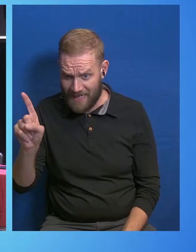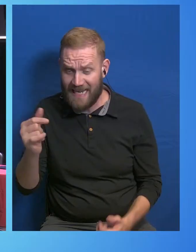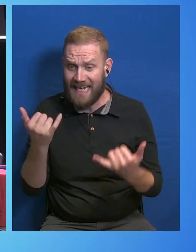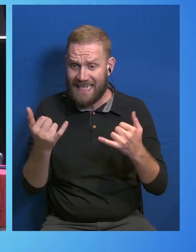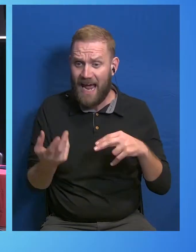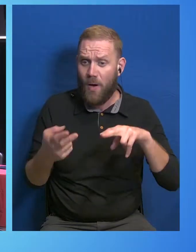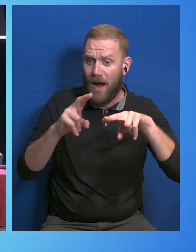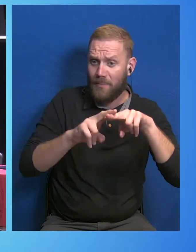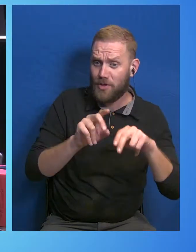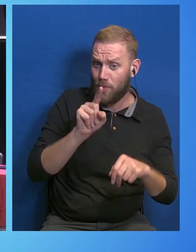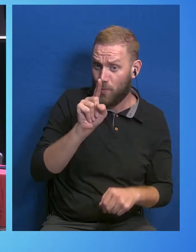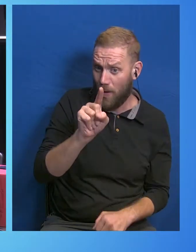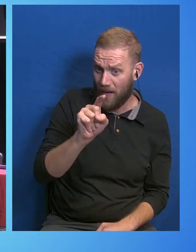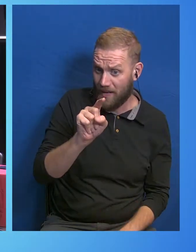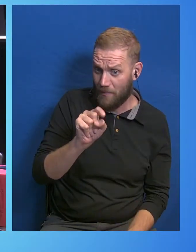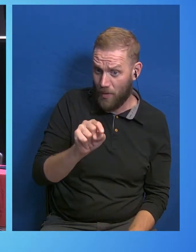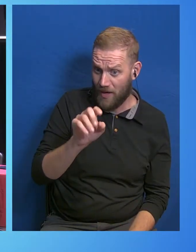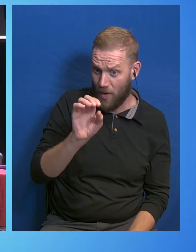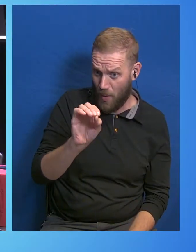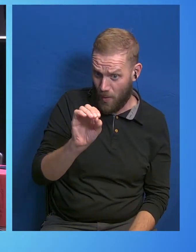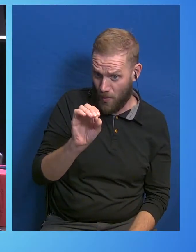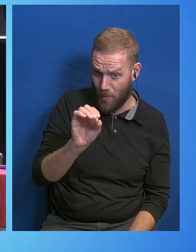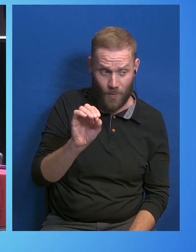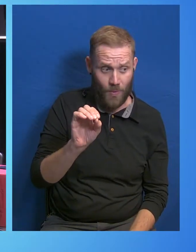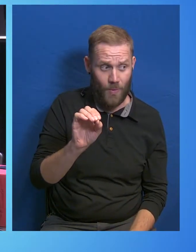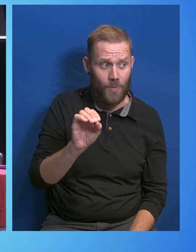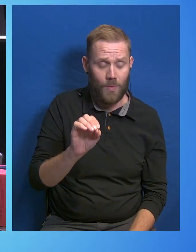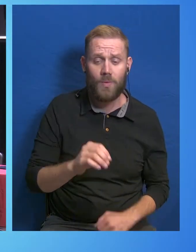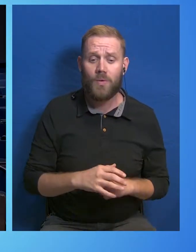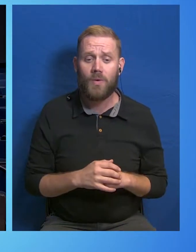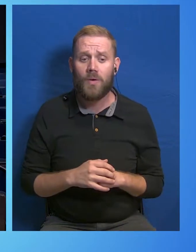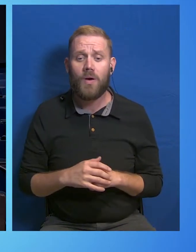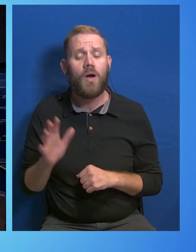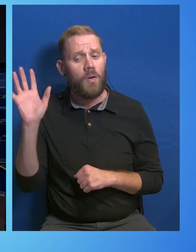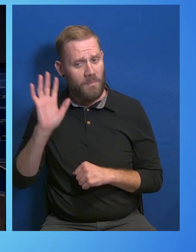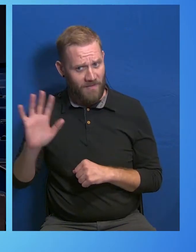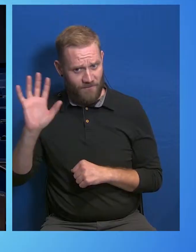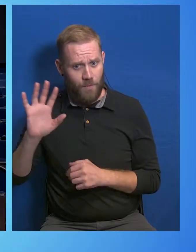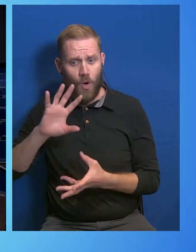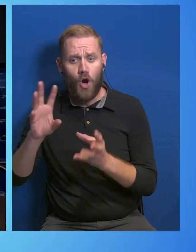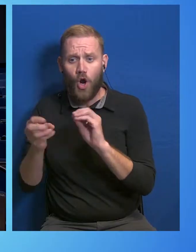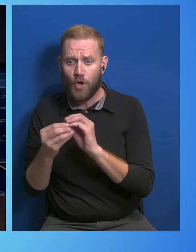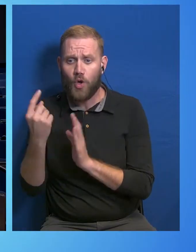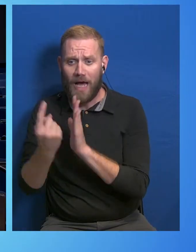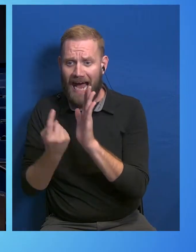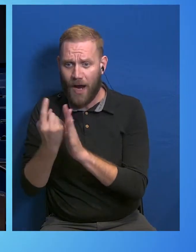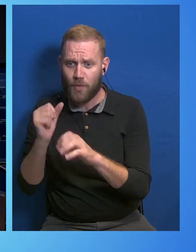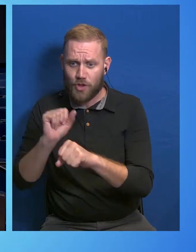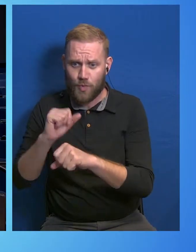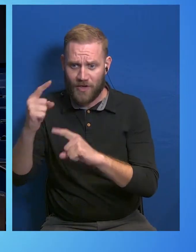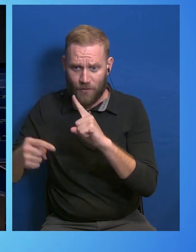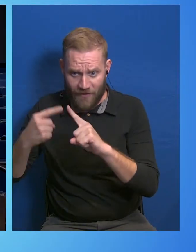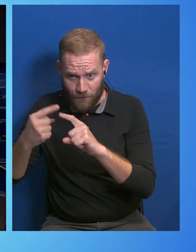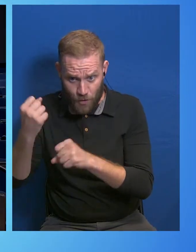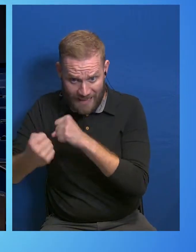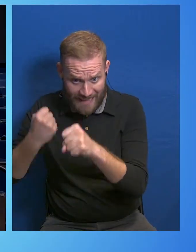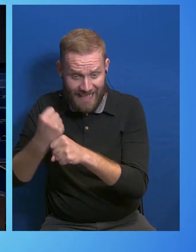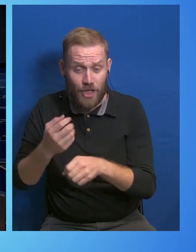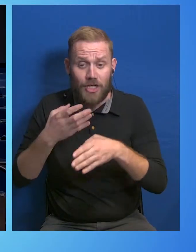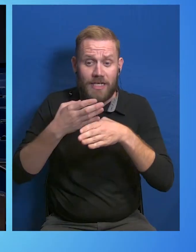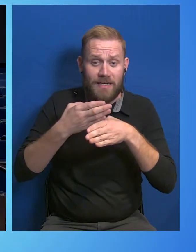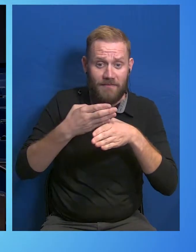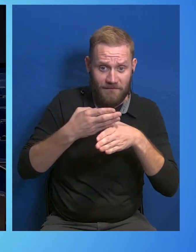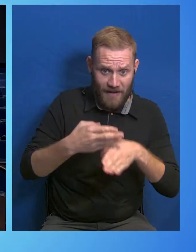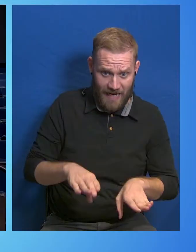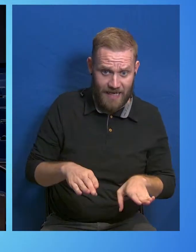1.0 FTE. Did I hear that right? Yes. So before, they used to take the total hours worked in the year divided by 2080, which